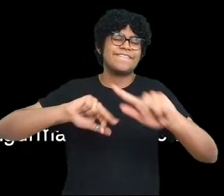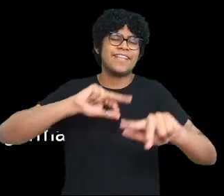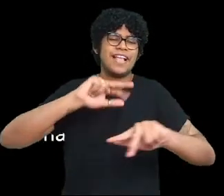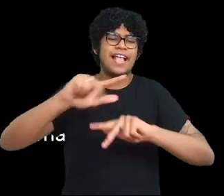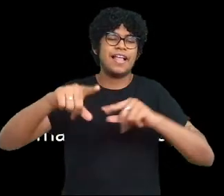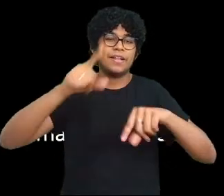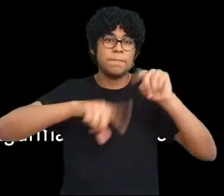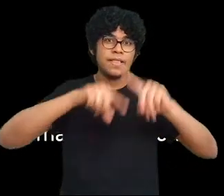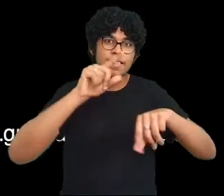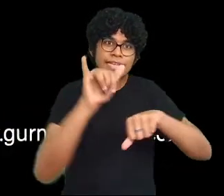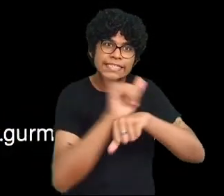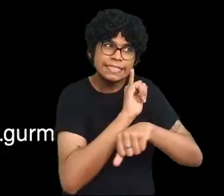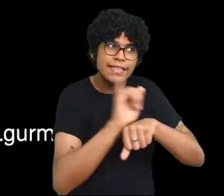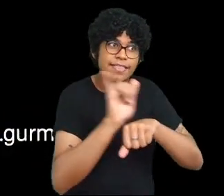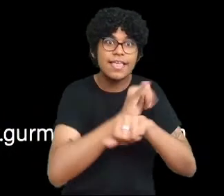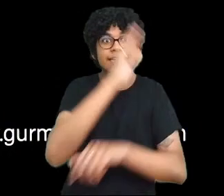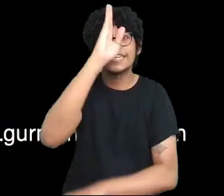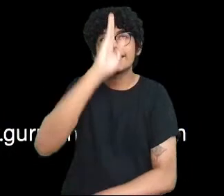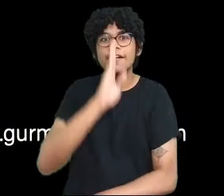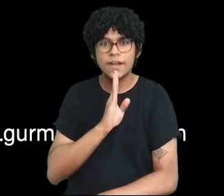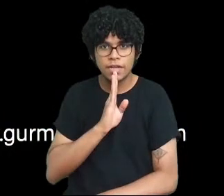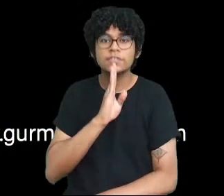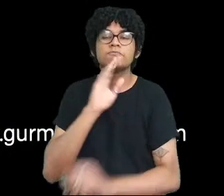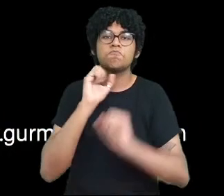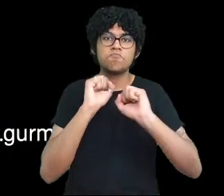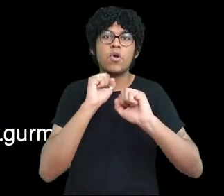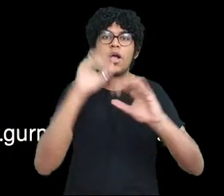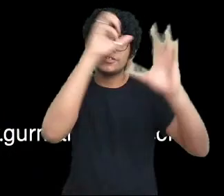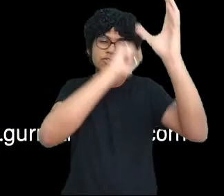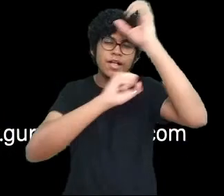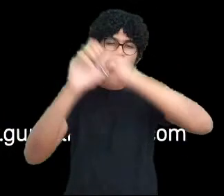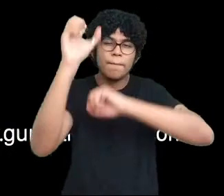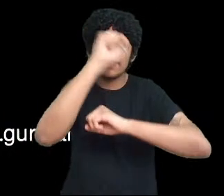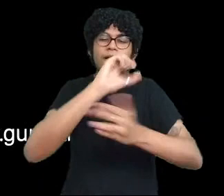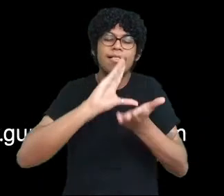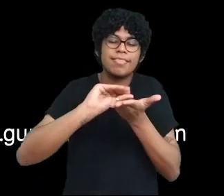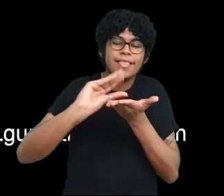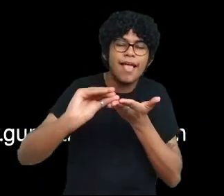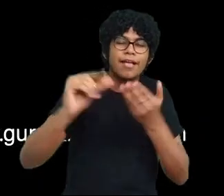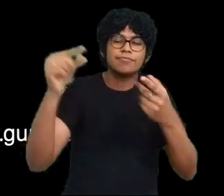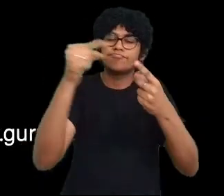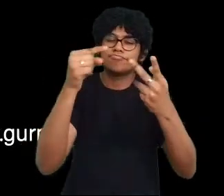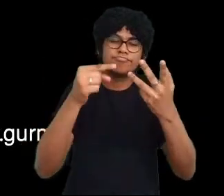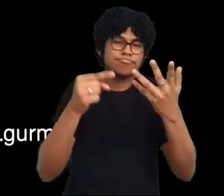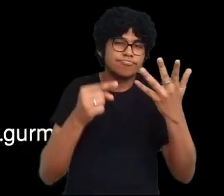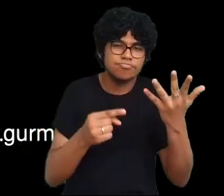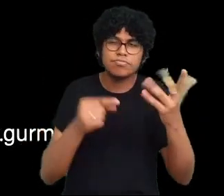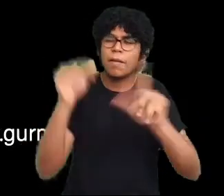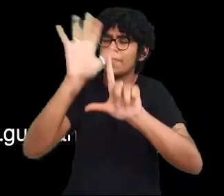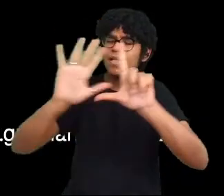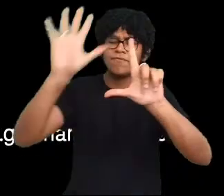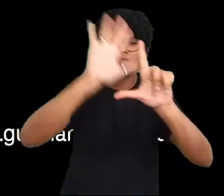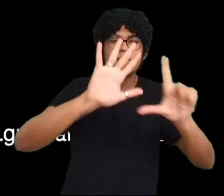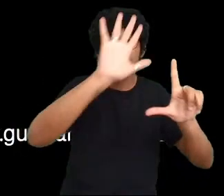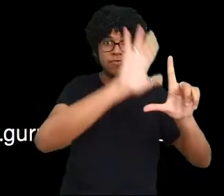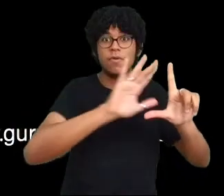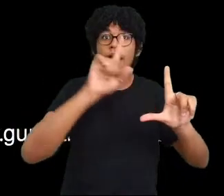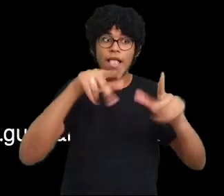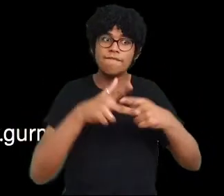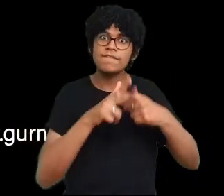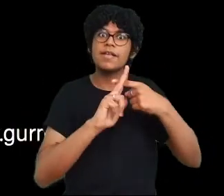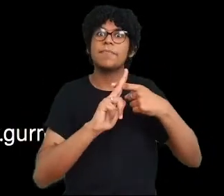Data Wrapper, Flourish, Observable, different tools that I mentioned earlier, all of them have their own